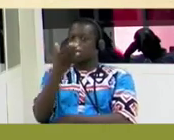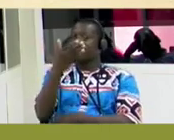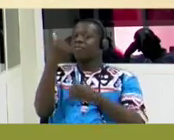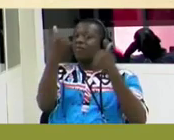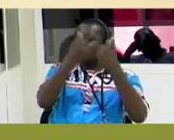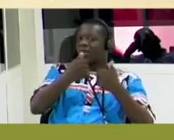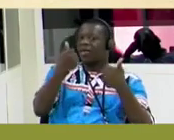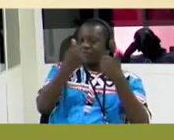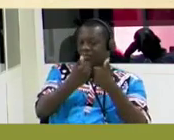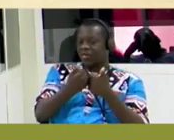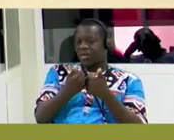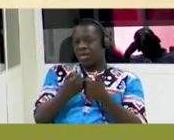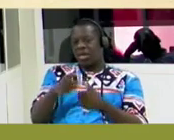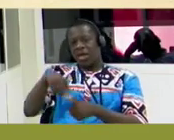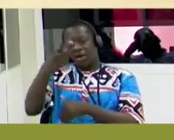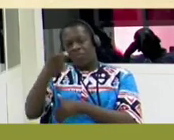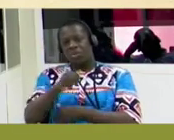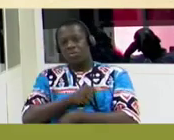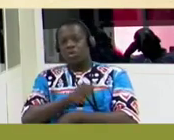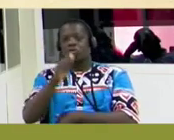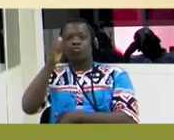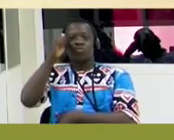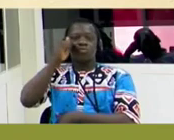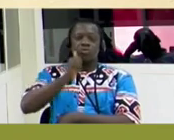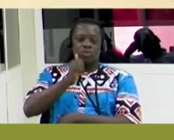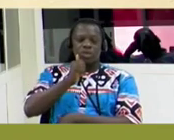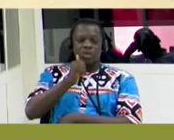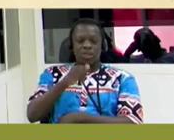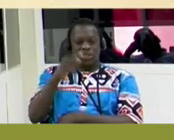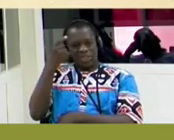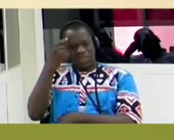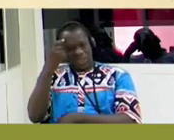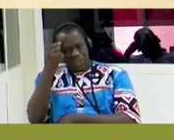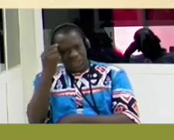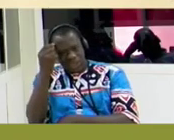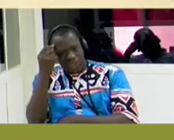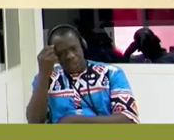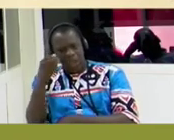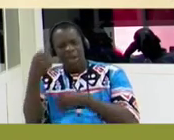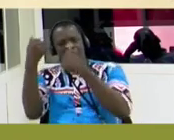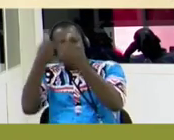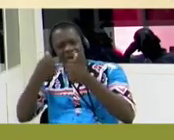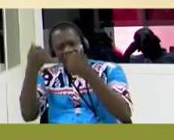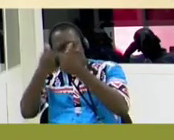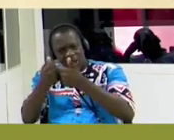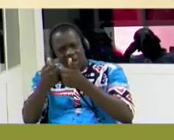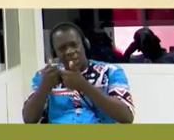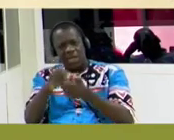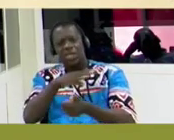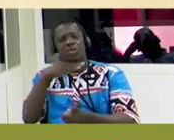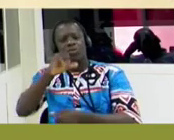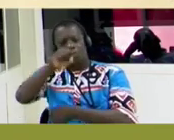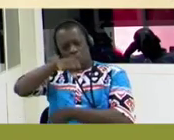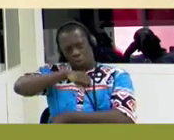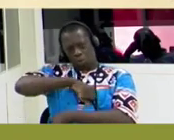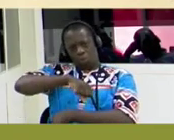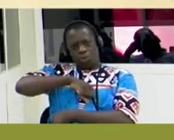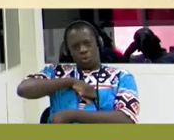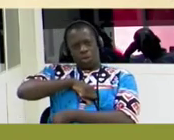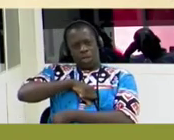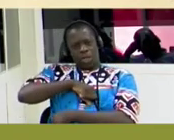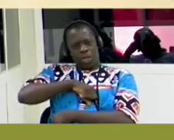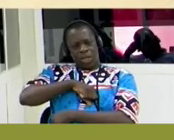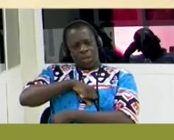Yeah. And after I used my six and say for a fight to go and kill your own comrades or mentors, no, because I know, you know, I